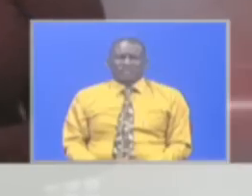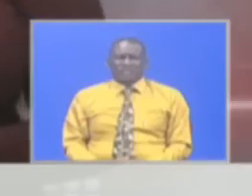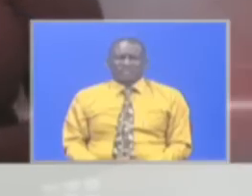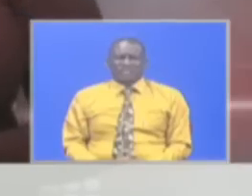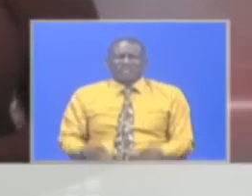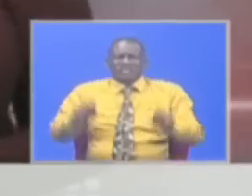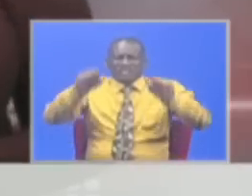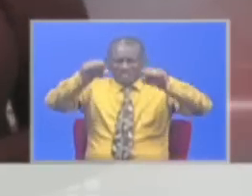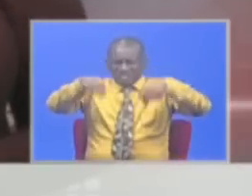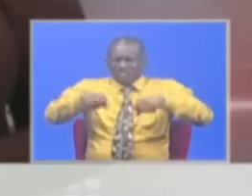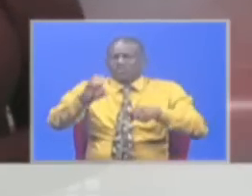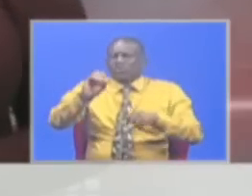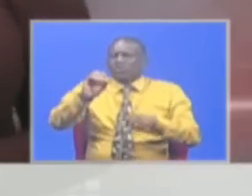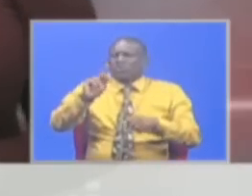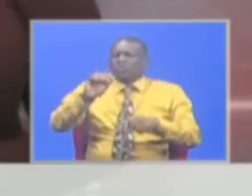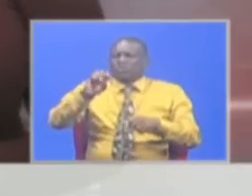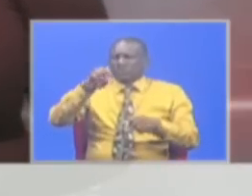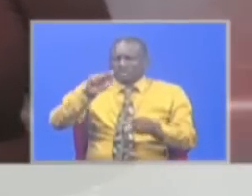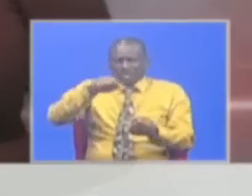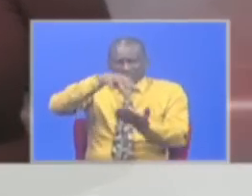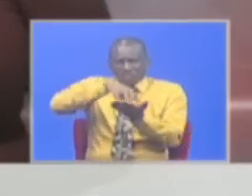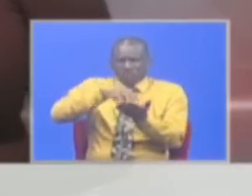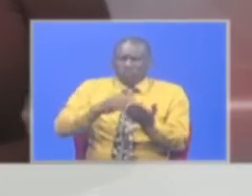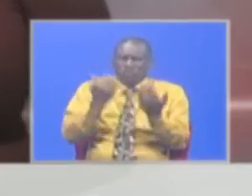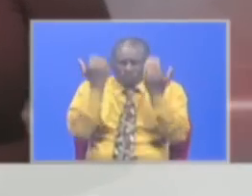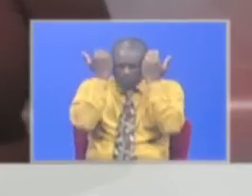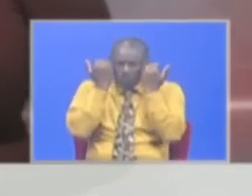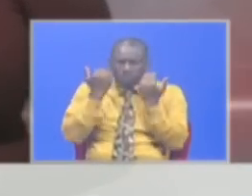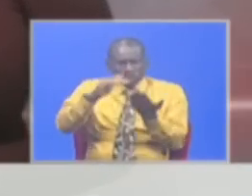Yes, Okusa, the State of the Judiciary Report